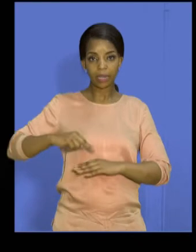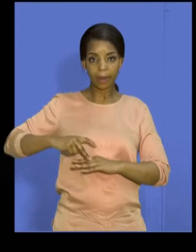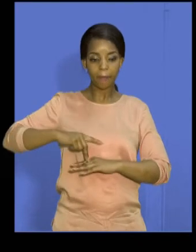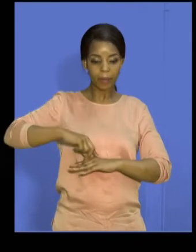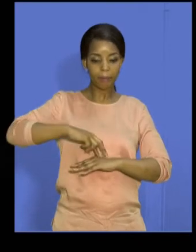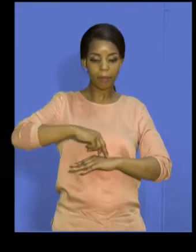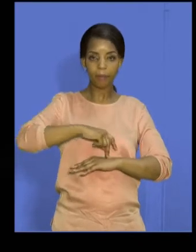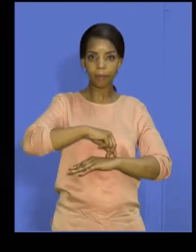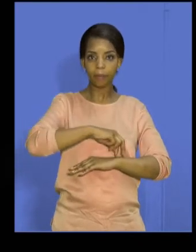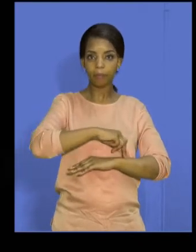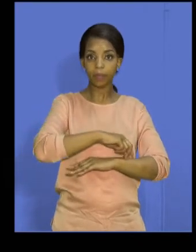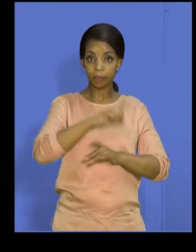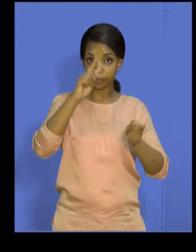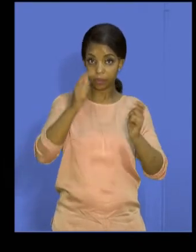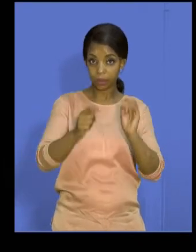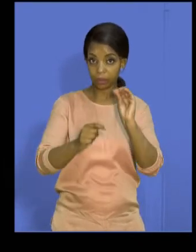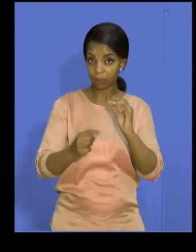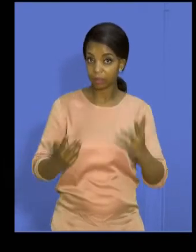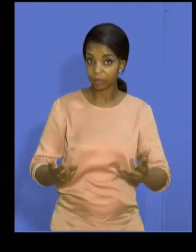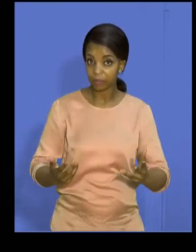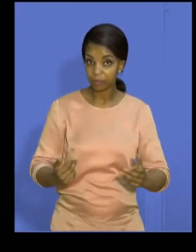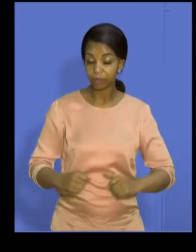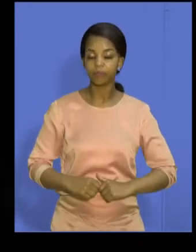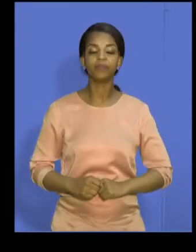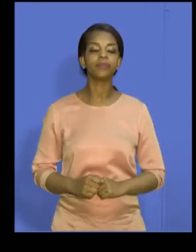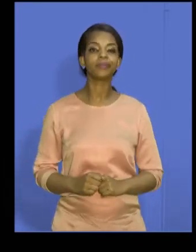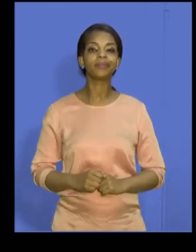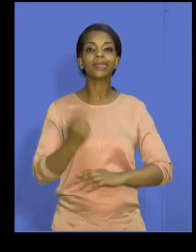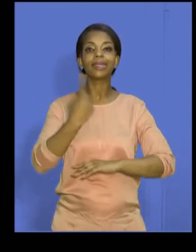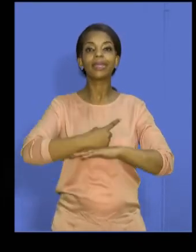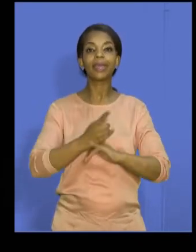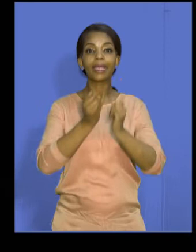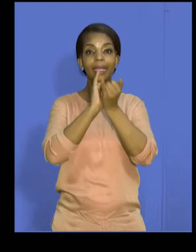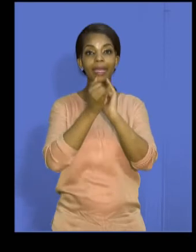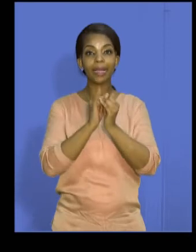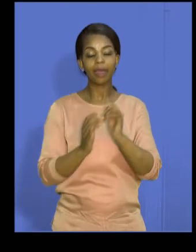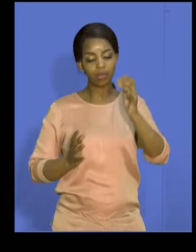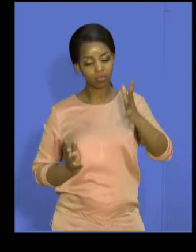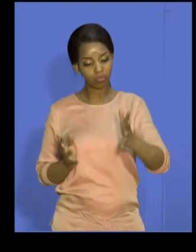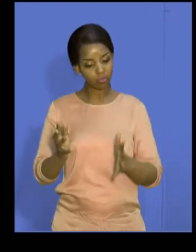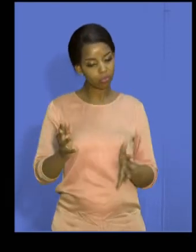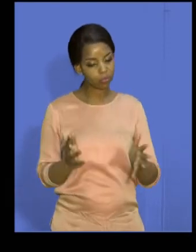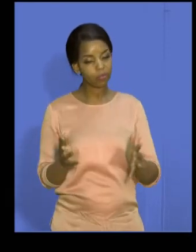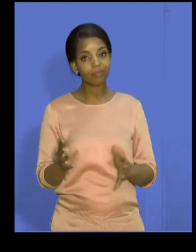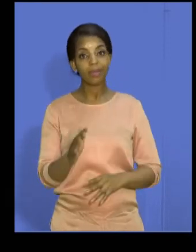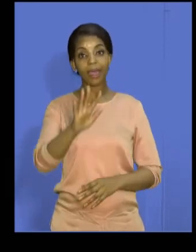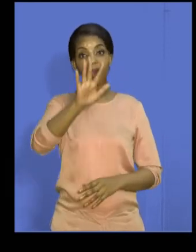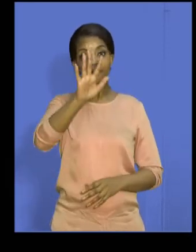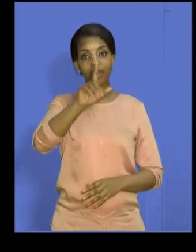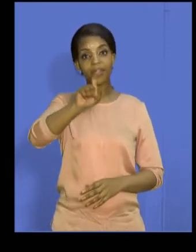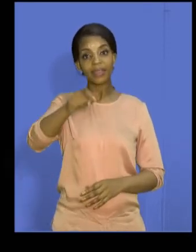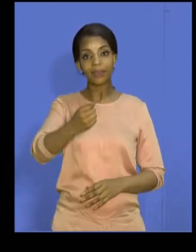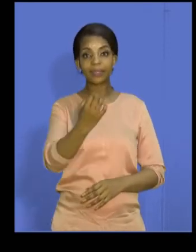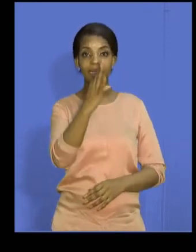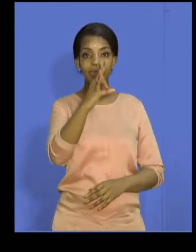Think about that as well. And then on the 11th day, they walk 5.3 steps, so